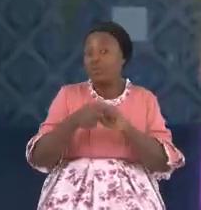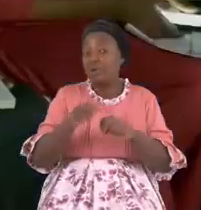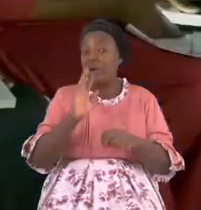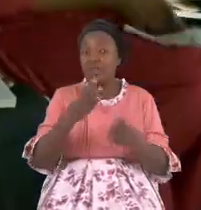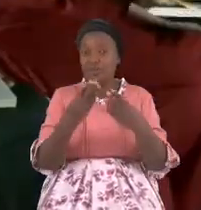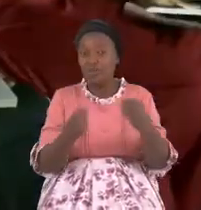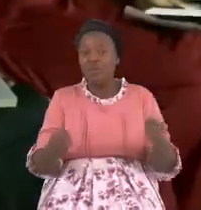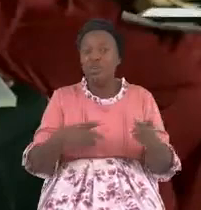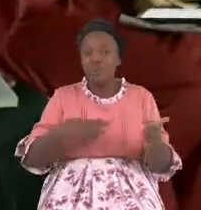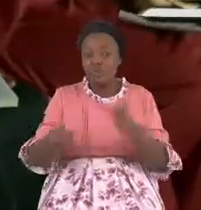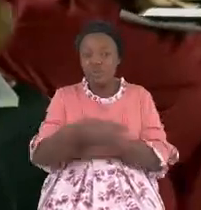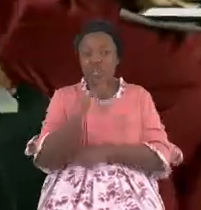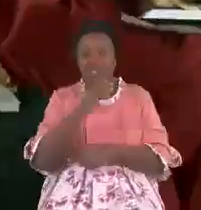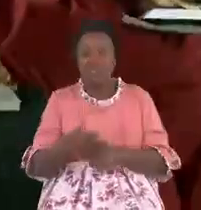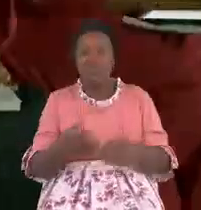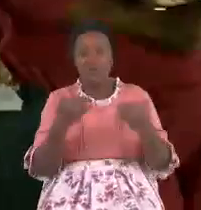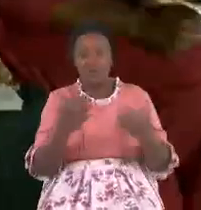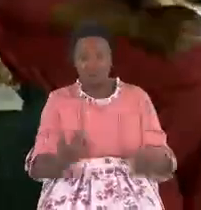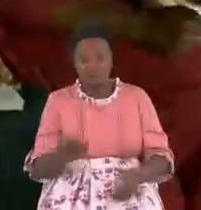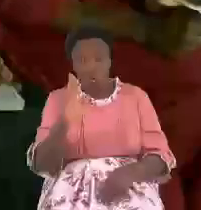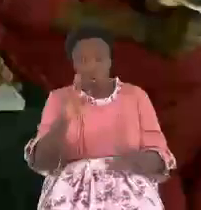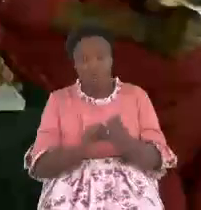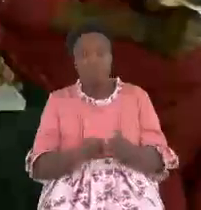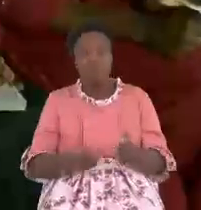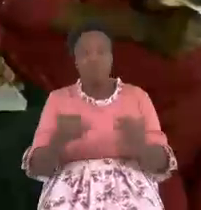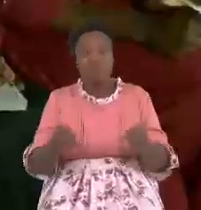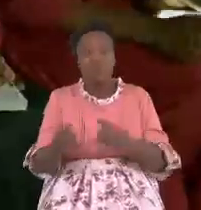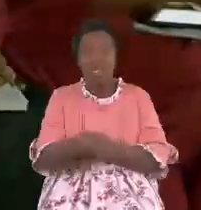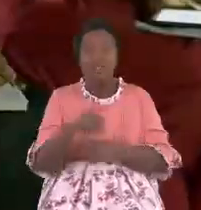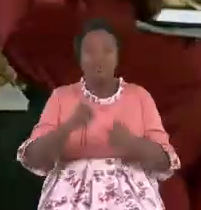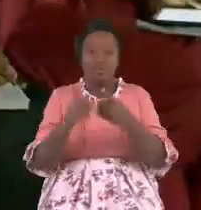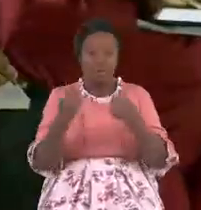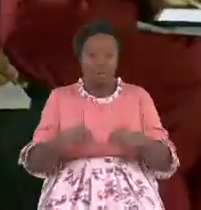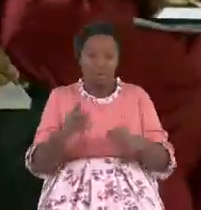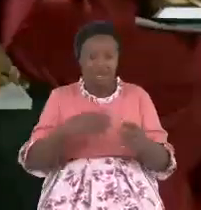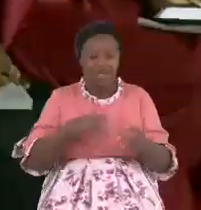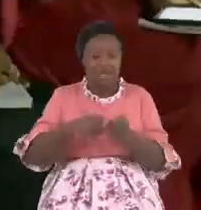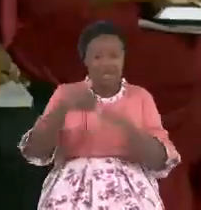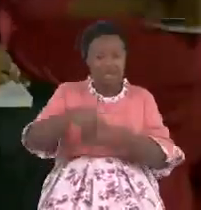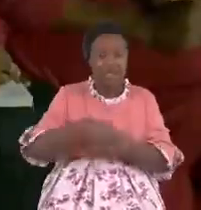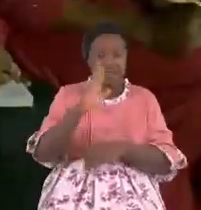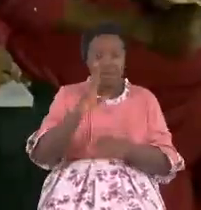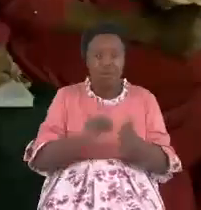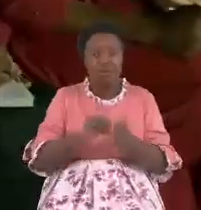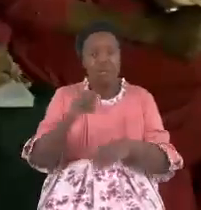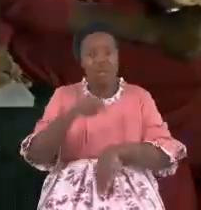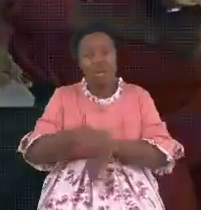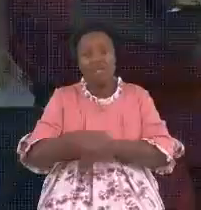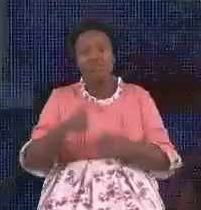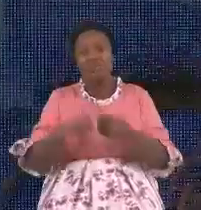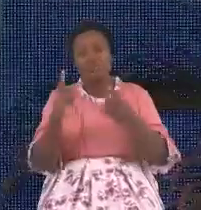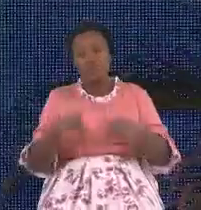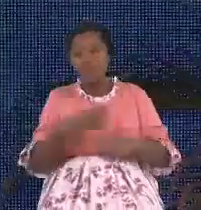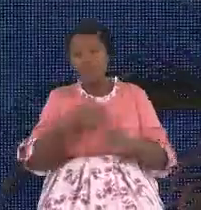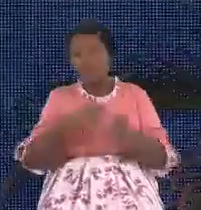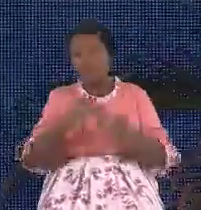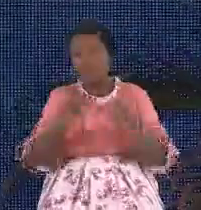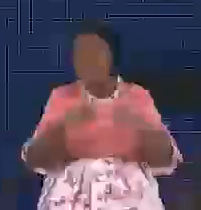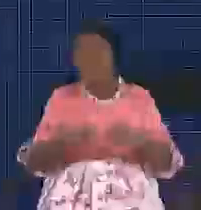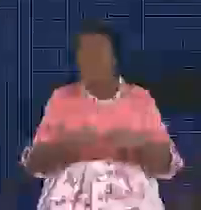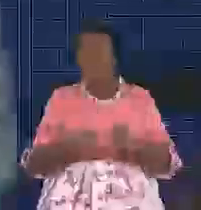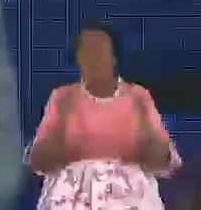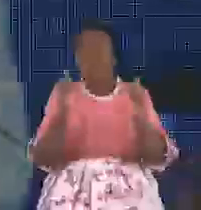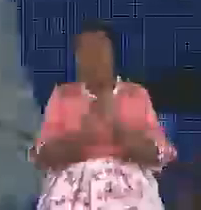come tonight is your night to come and you come with undeniable